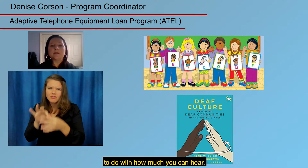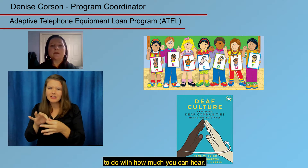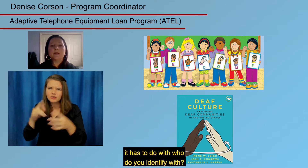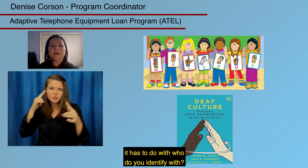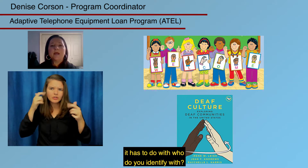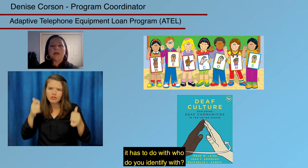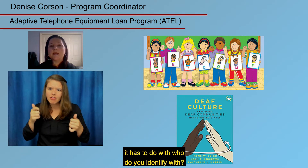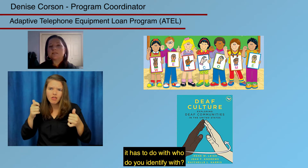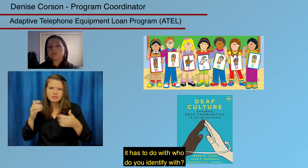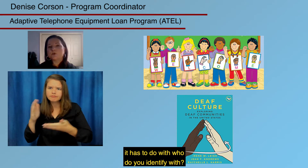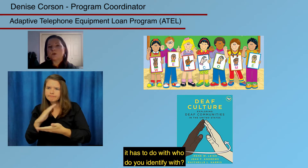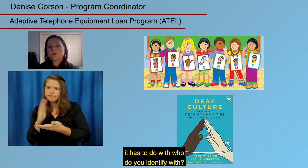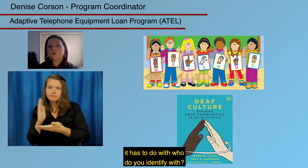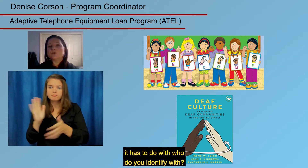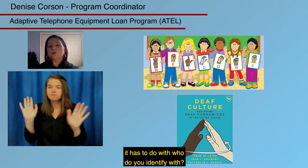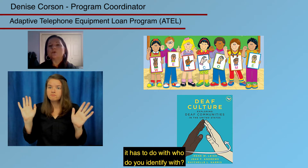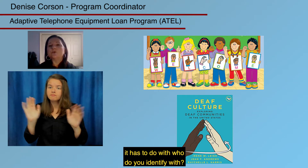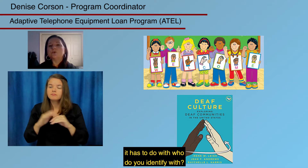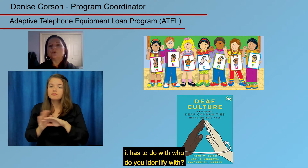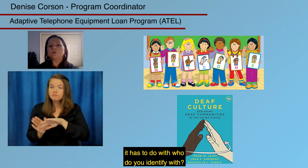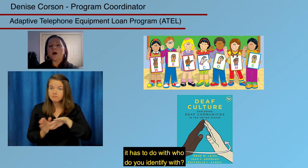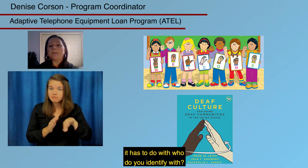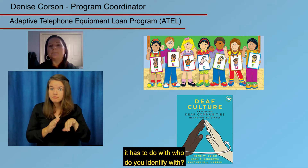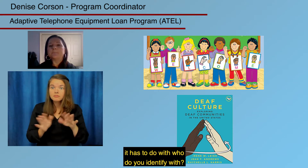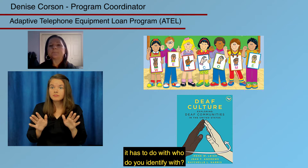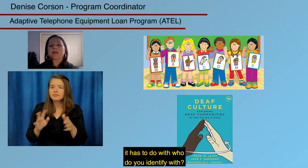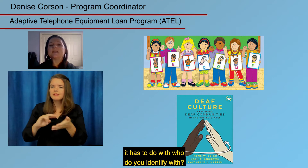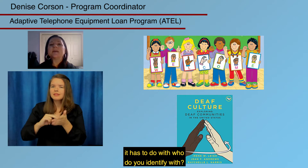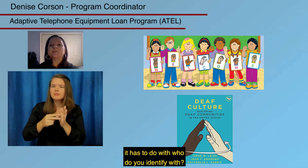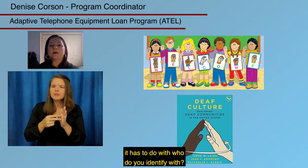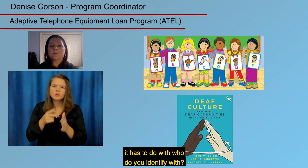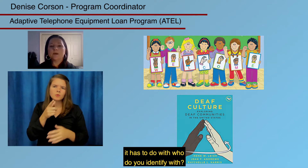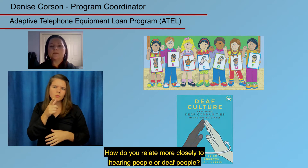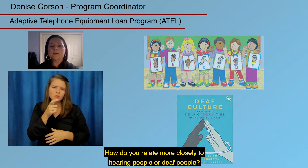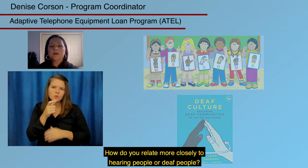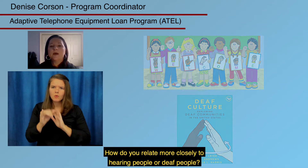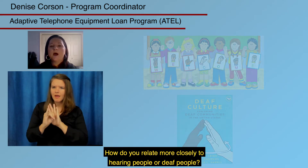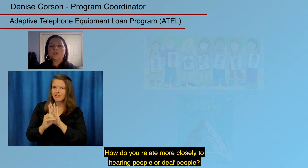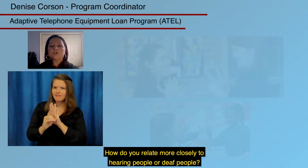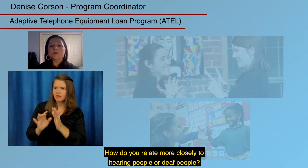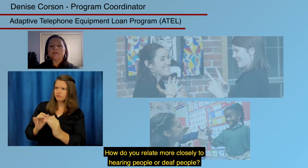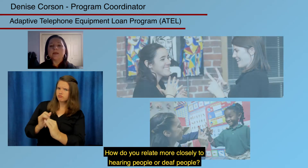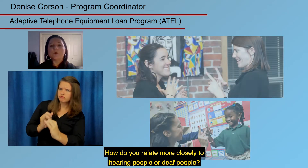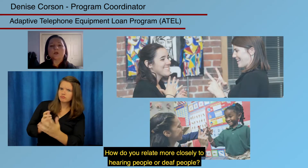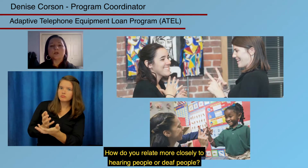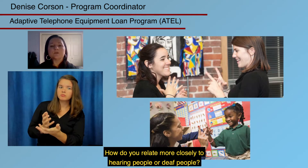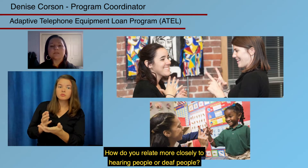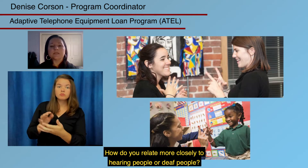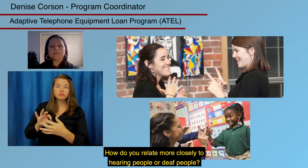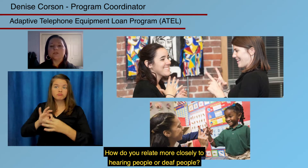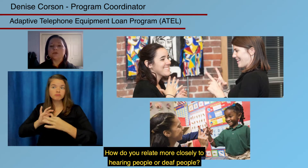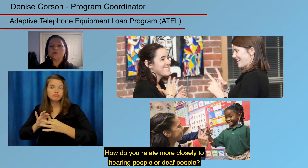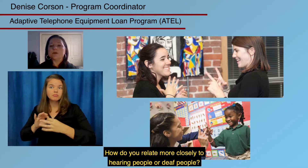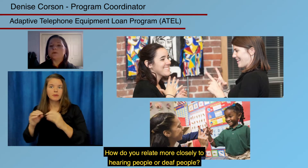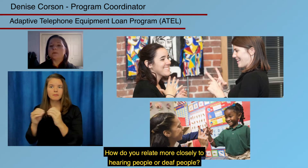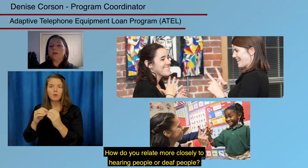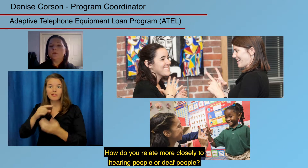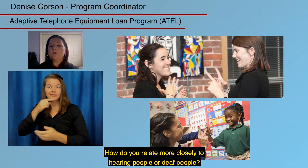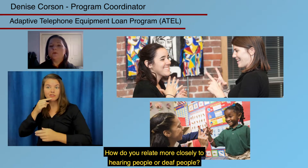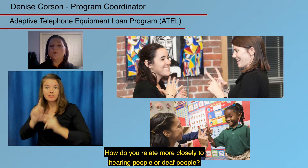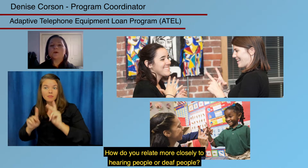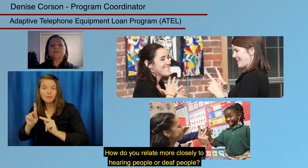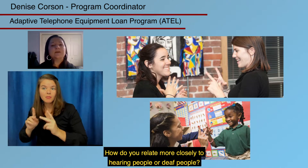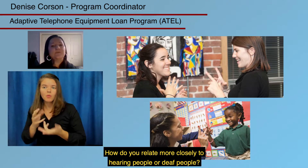much you can hear. It has to do with who do you identify with. Do you relate more closely to